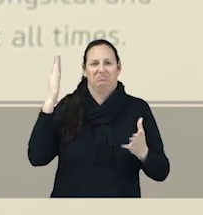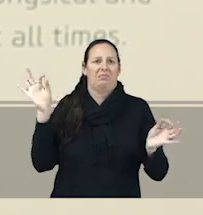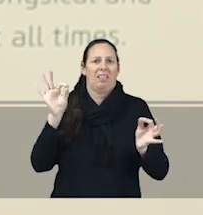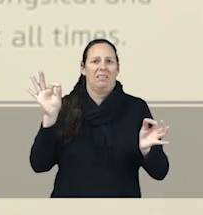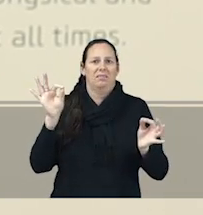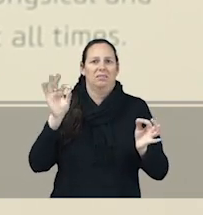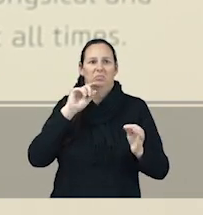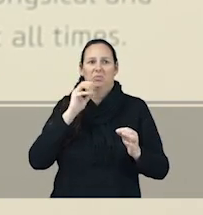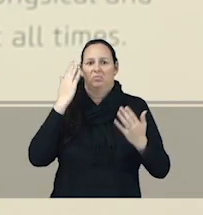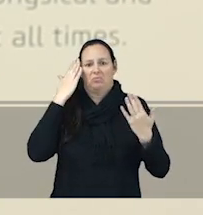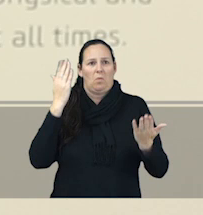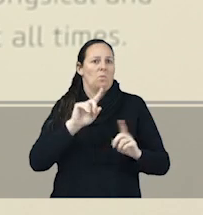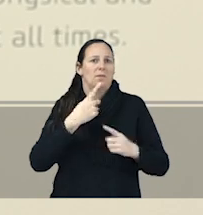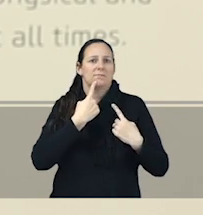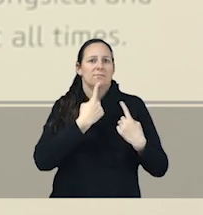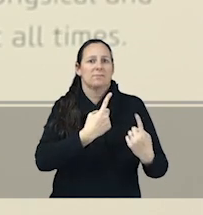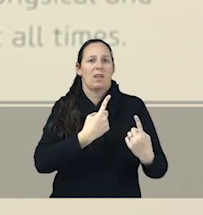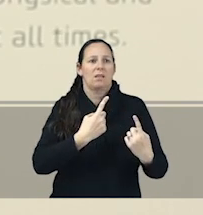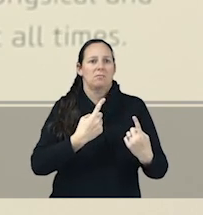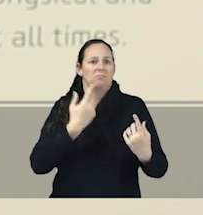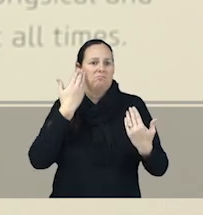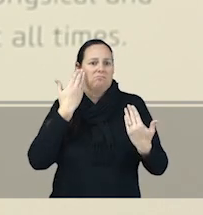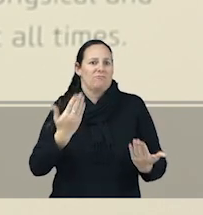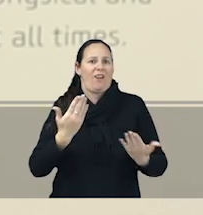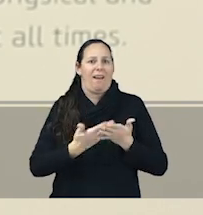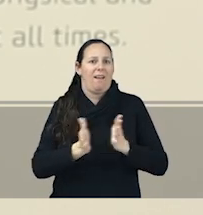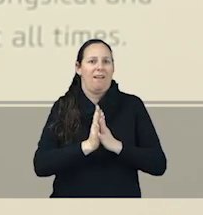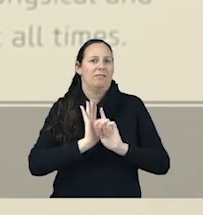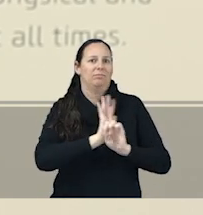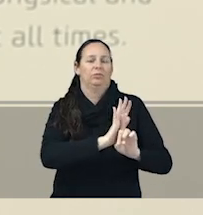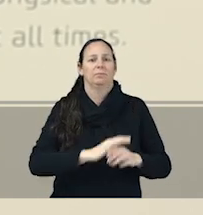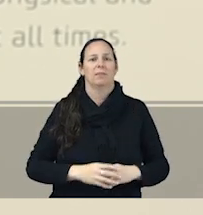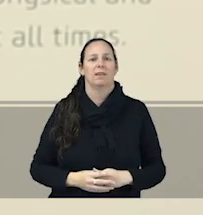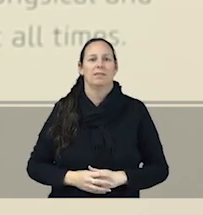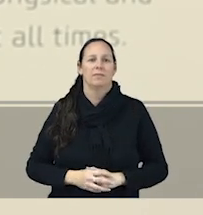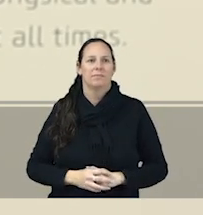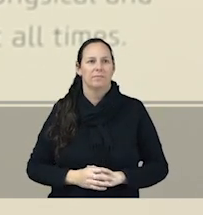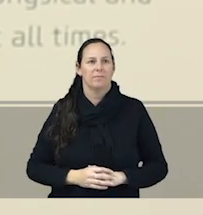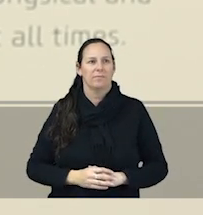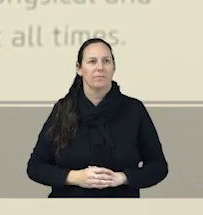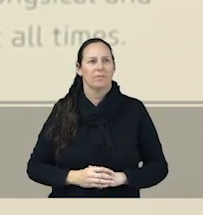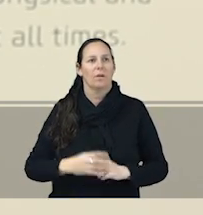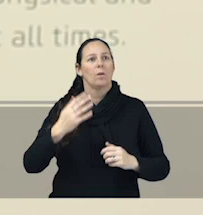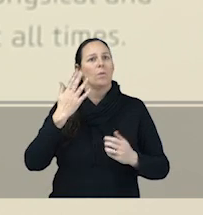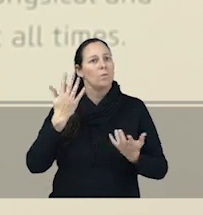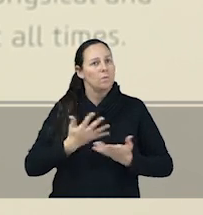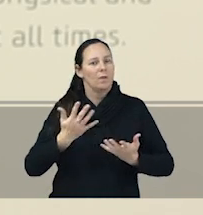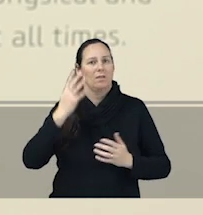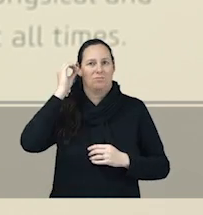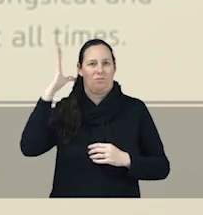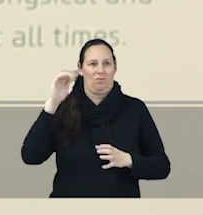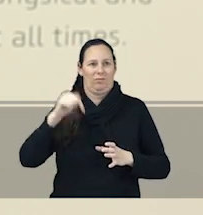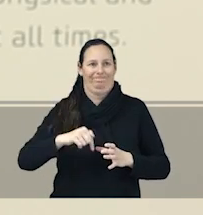dive into their basket of knowledge on sex the basket is empty. Therefore what are they going to draw on? Where is the knowledge going to come from